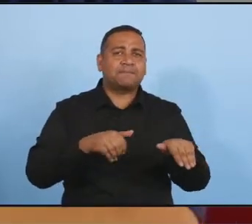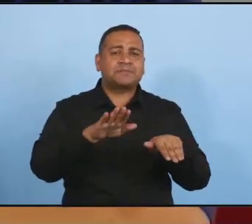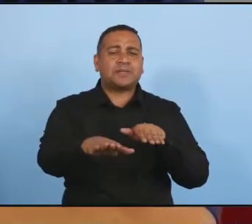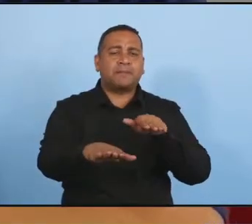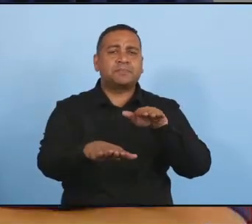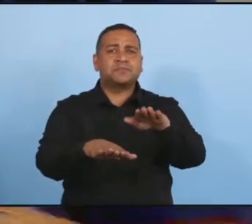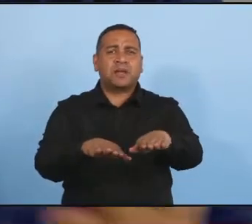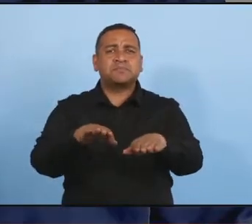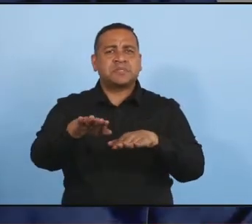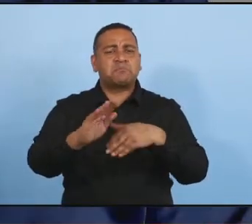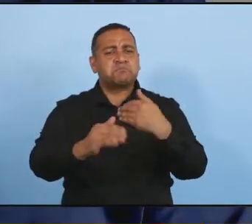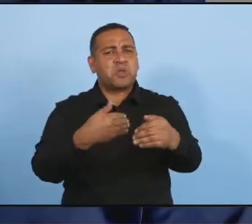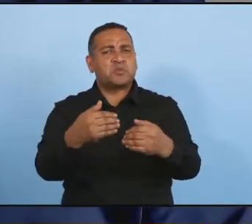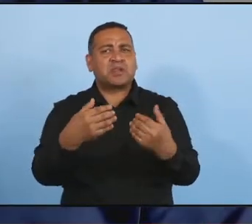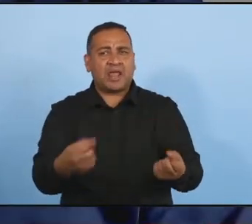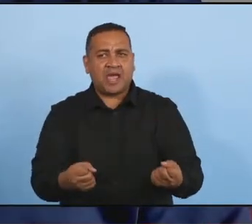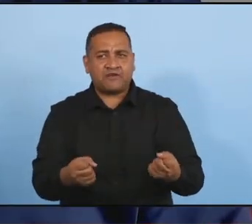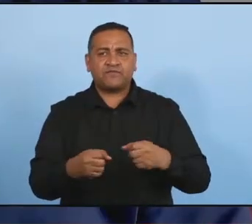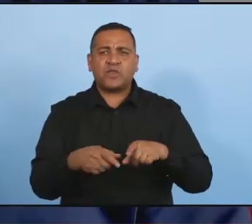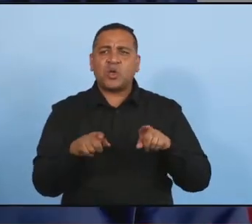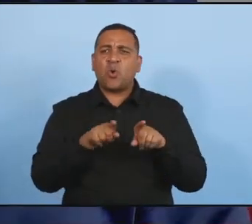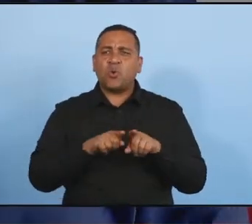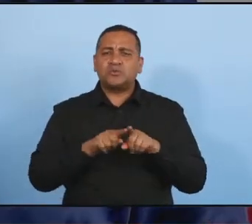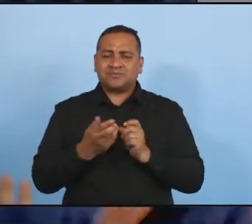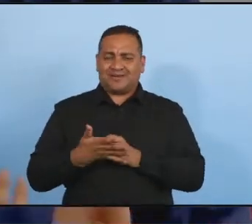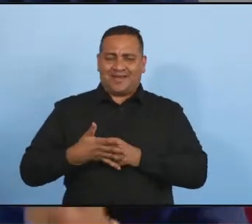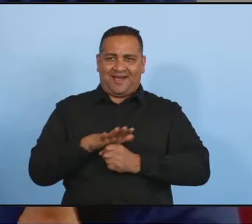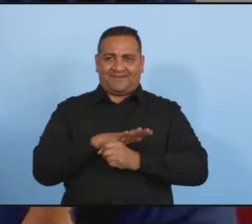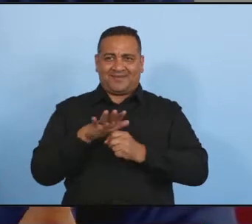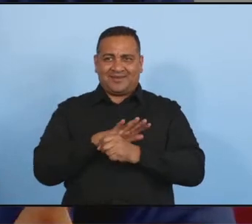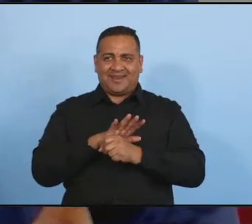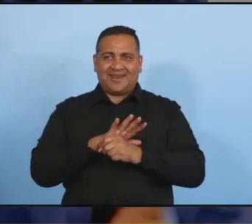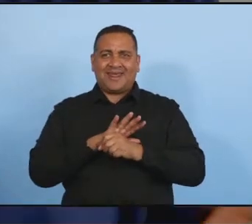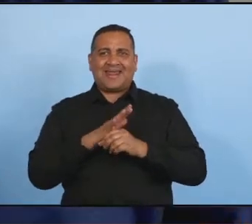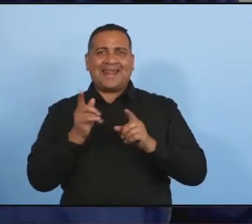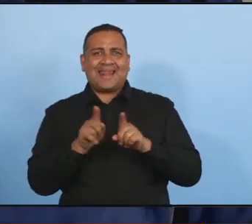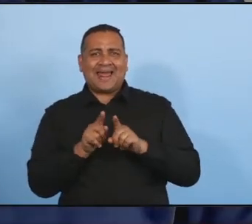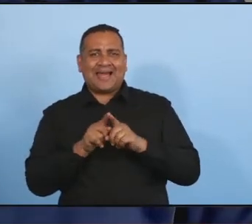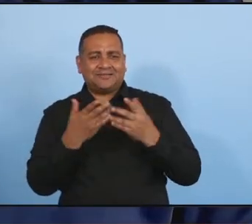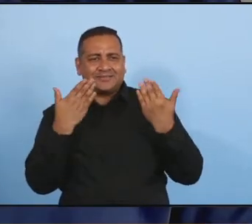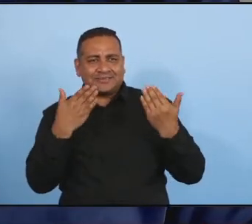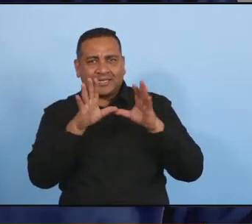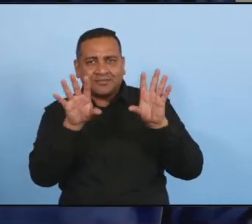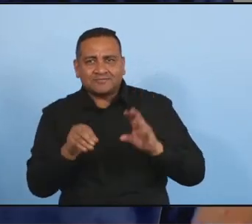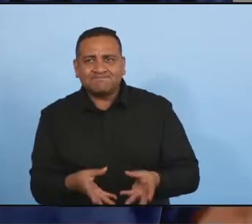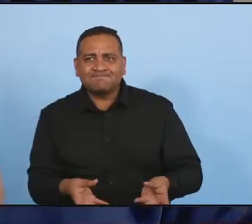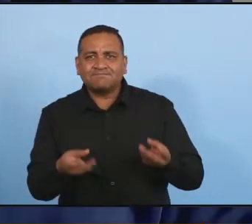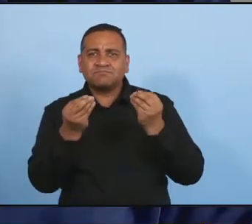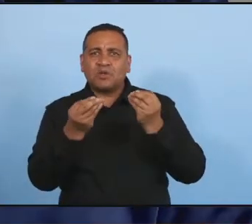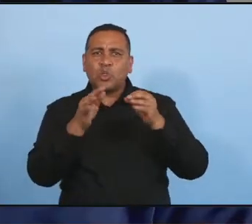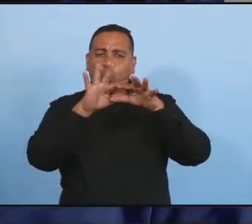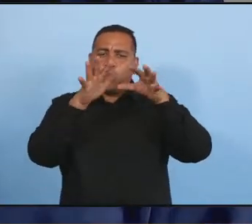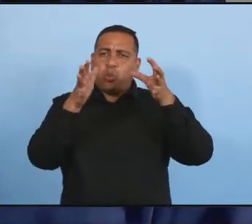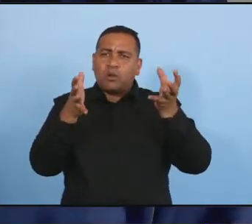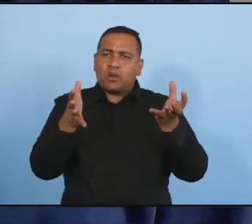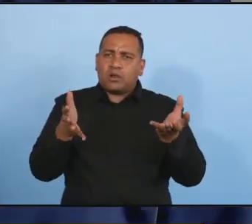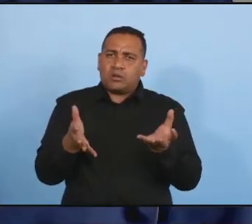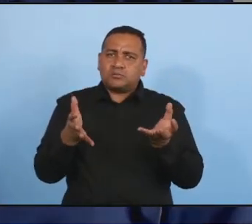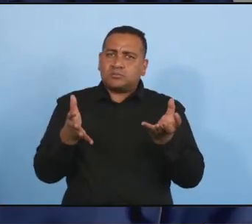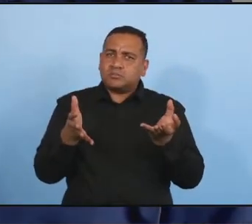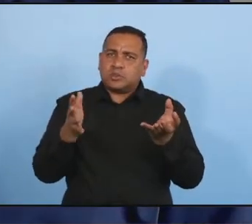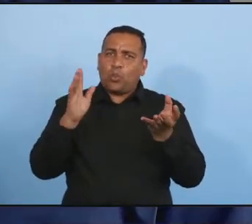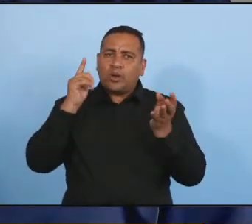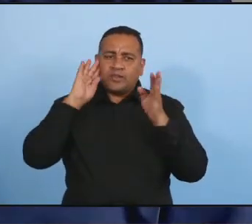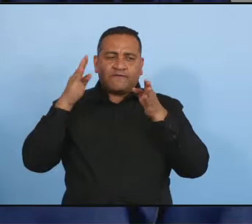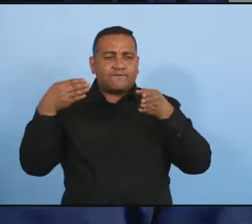up with all things industry related and exactly to where the planet is moving. Oh, yeah. Exactly to where, I mean, that's cutting